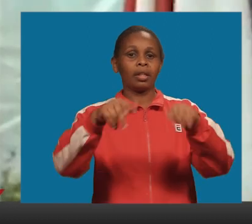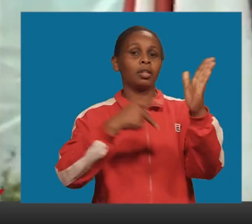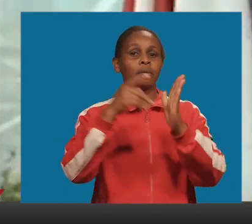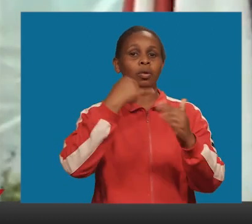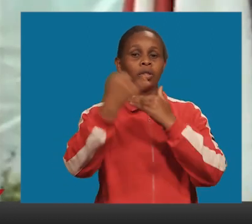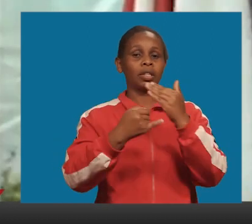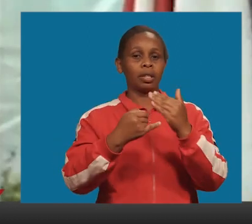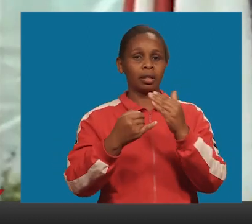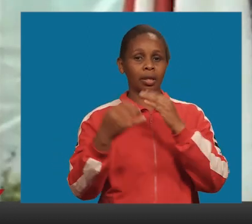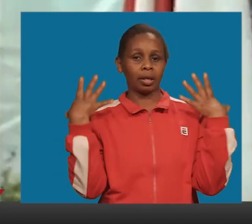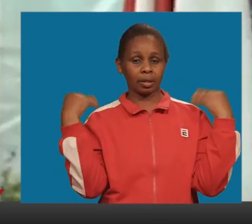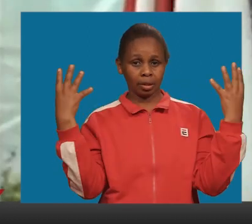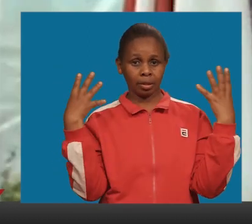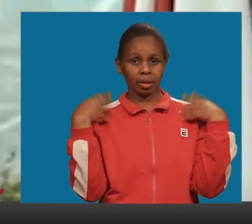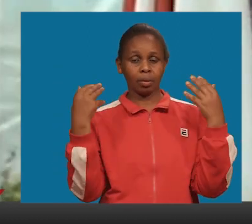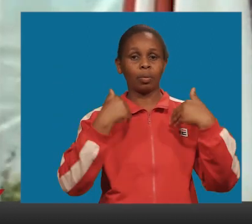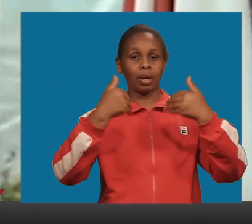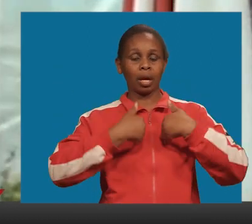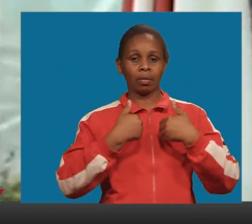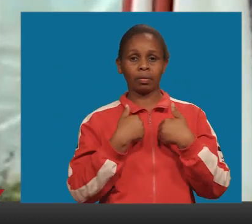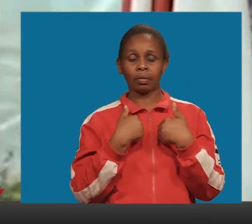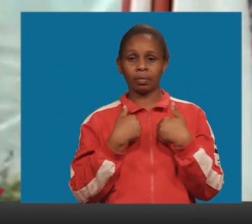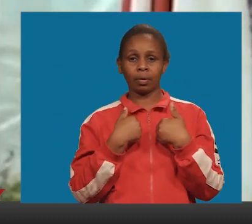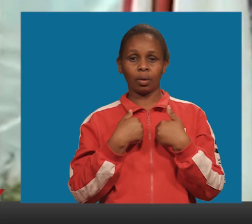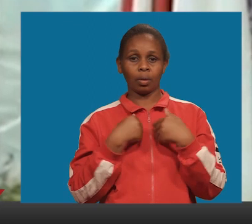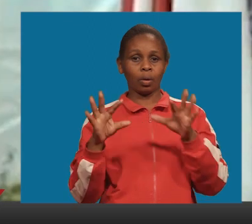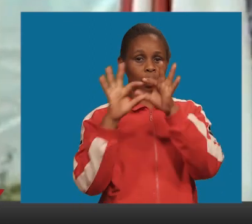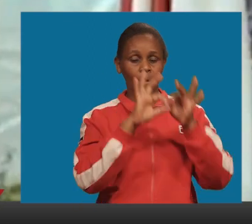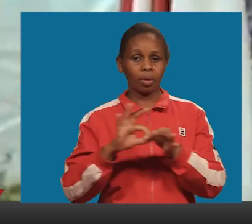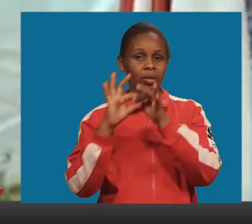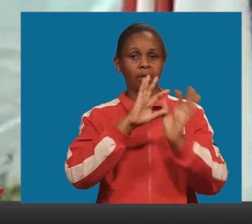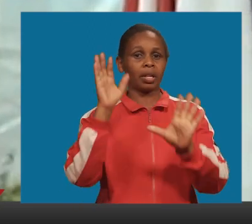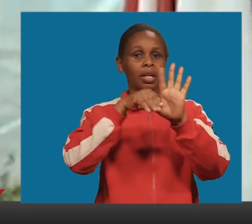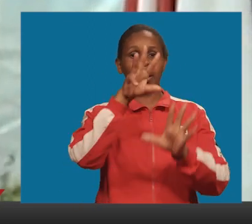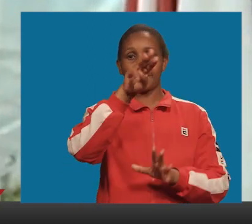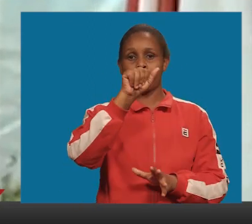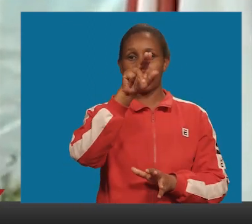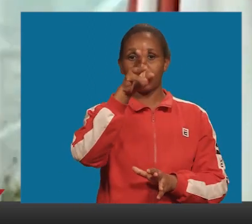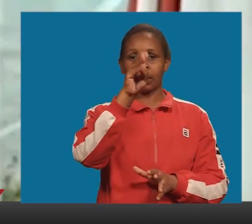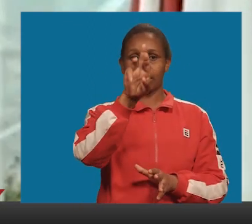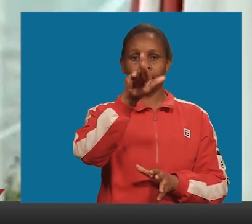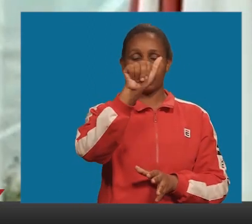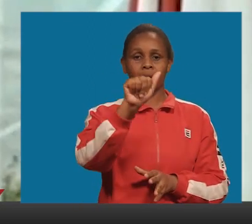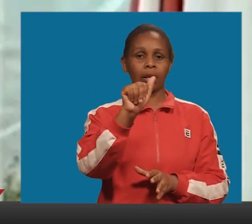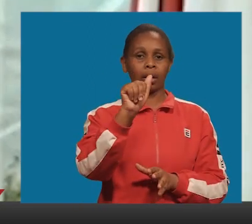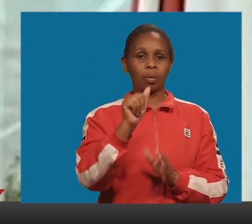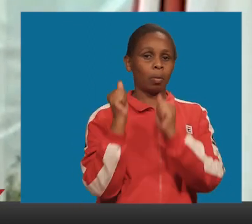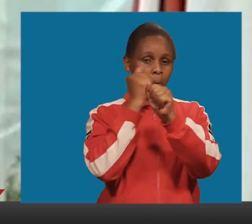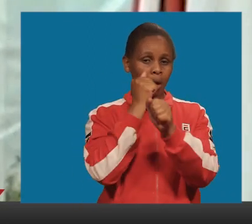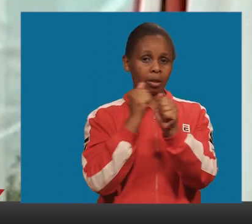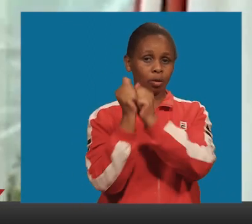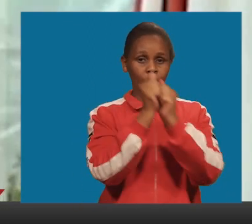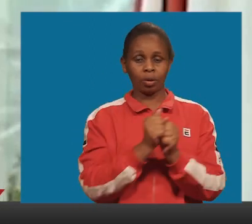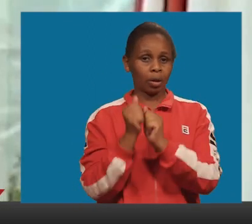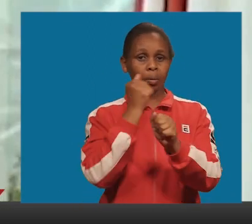Furthermore, this project emphasizes the significance of good neighborliness and cooperation within Mandera Triangle. By working